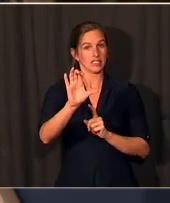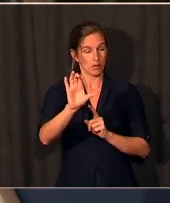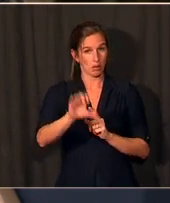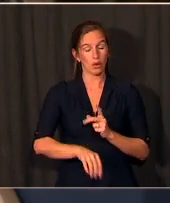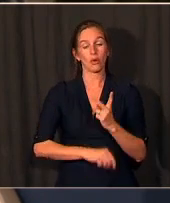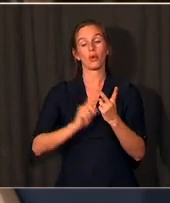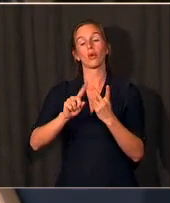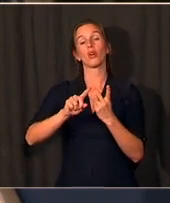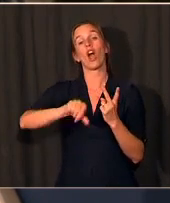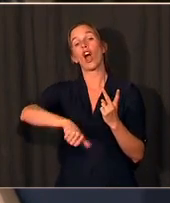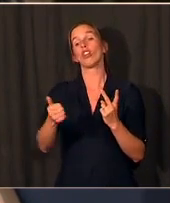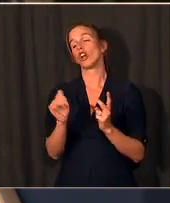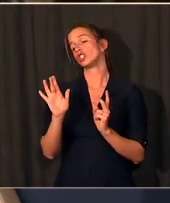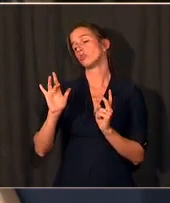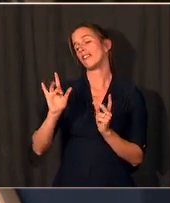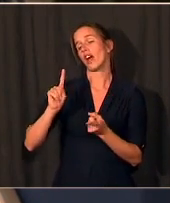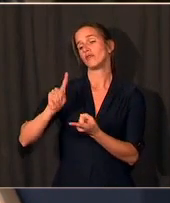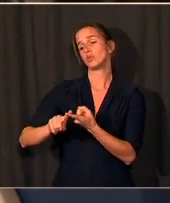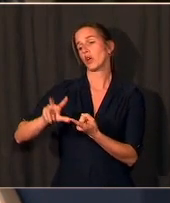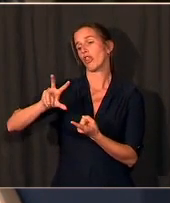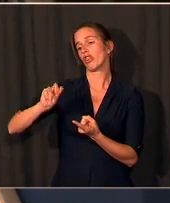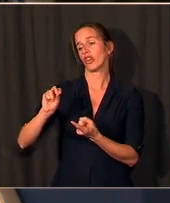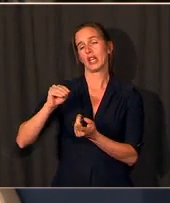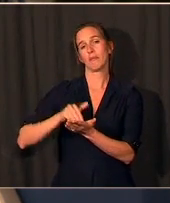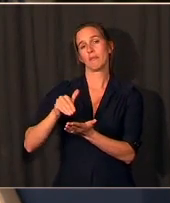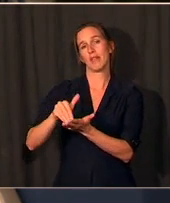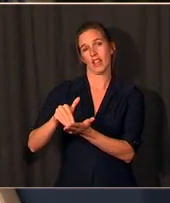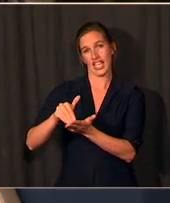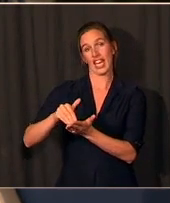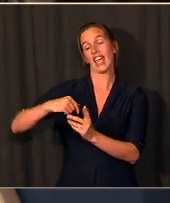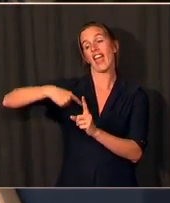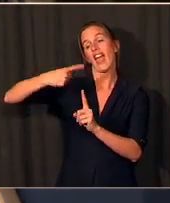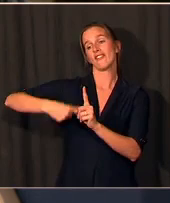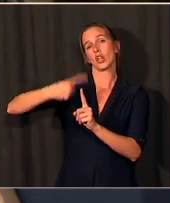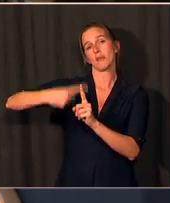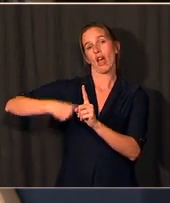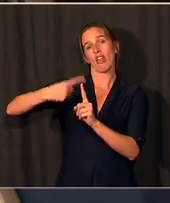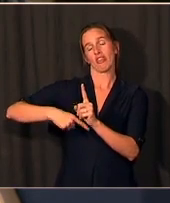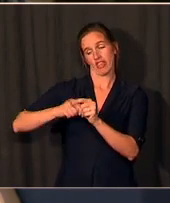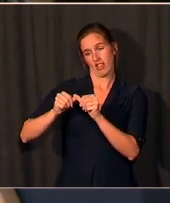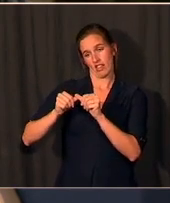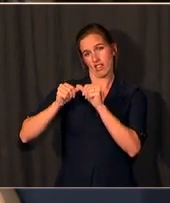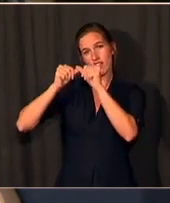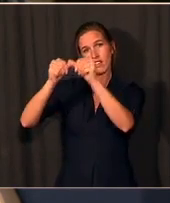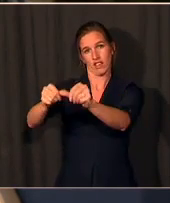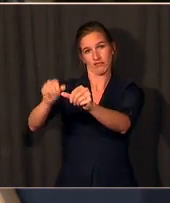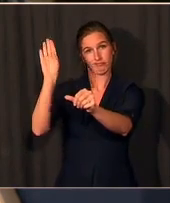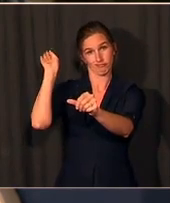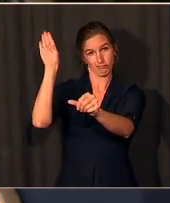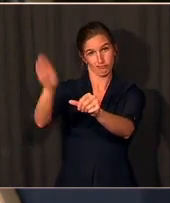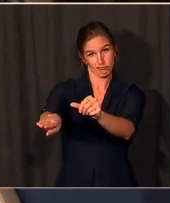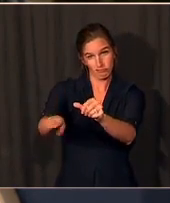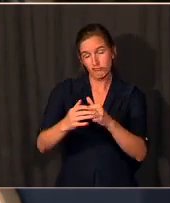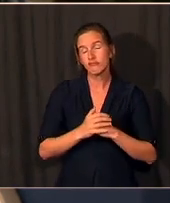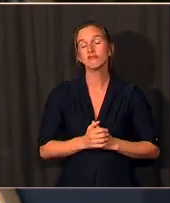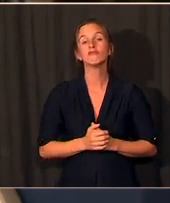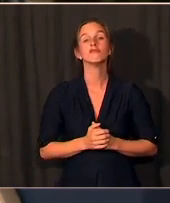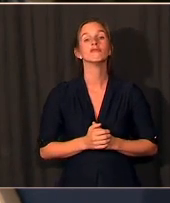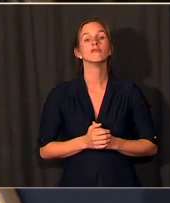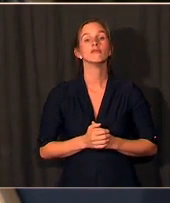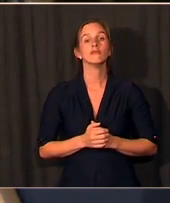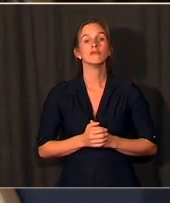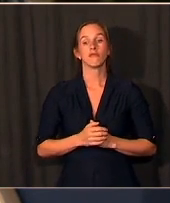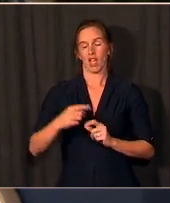another 25 to 30 million per month on an ongoing basis from there on. And as of the month